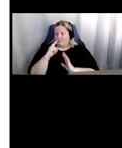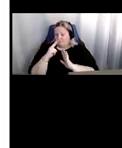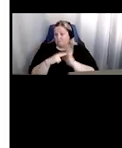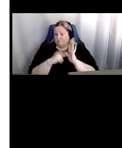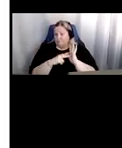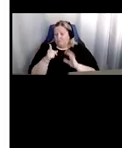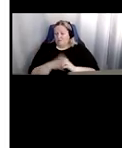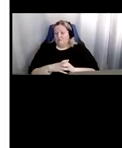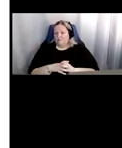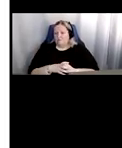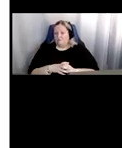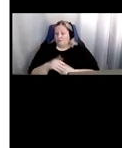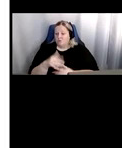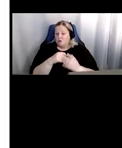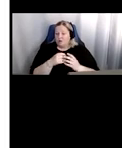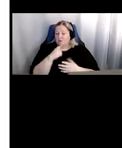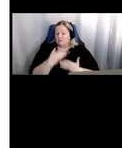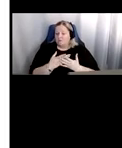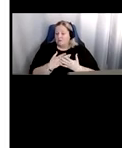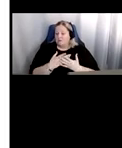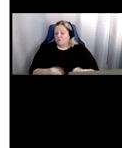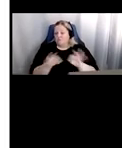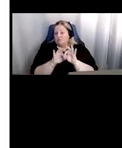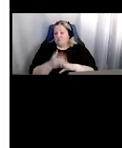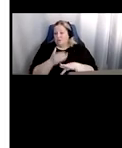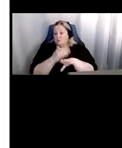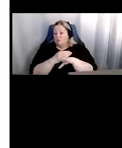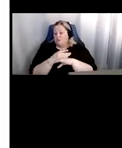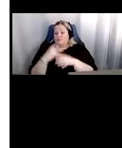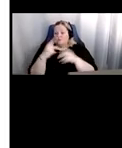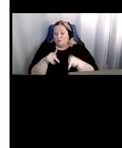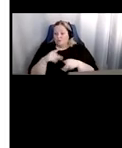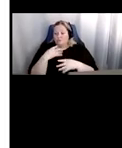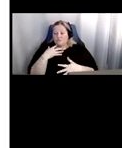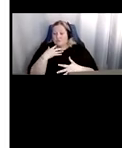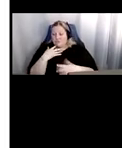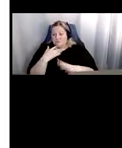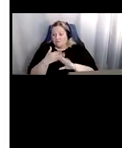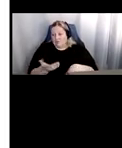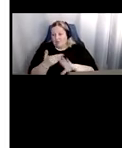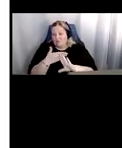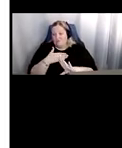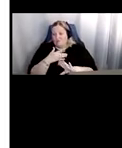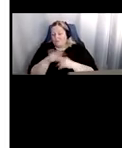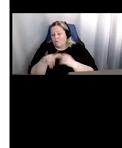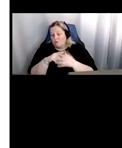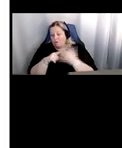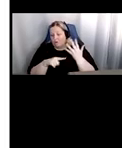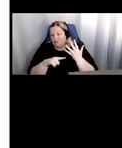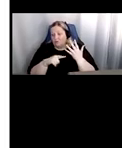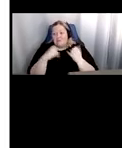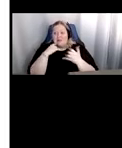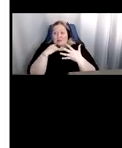you. And the social isolation significantly increased the person risk of premature death from all causes, a risk that